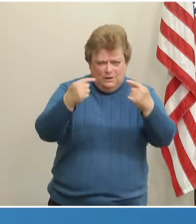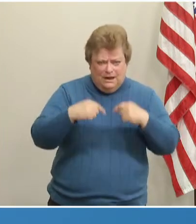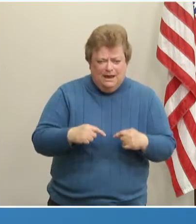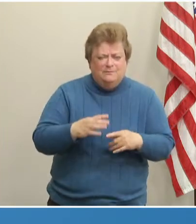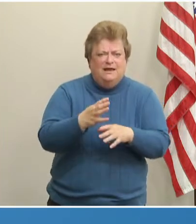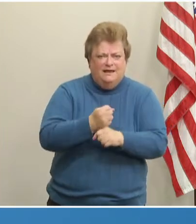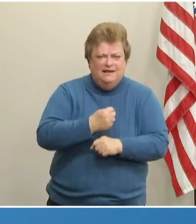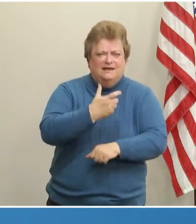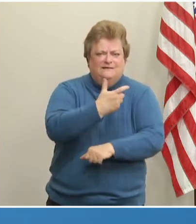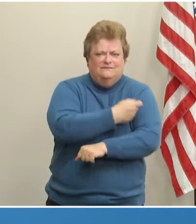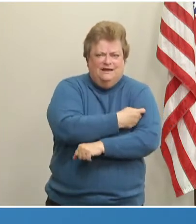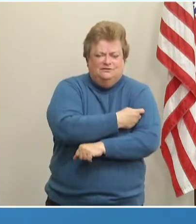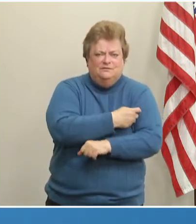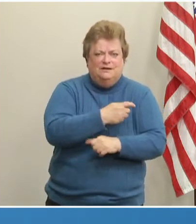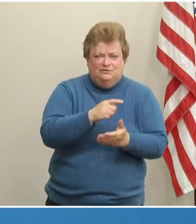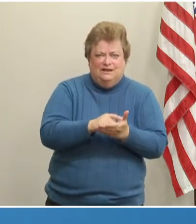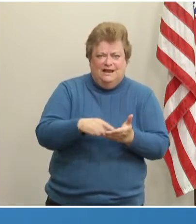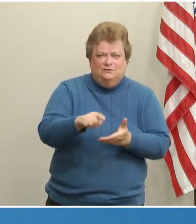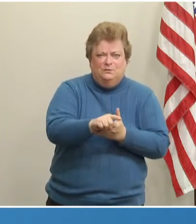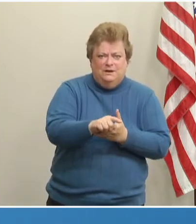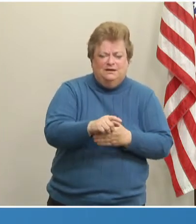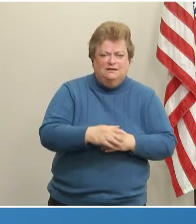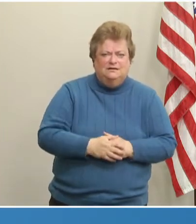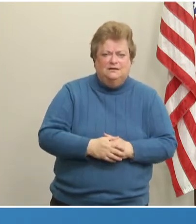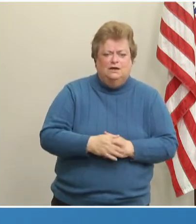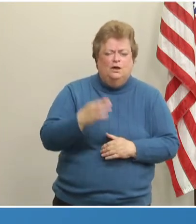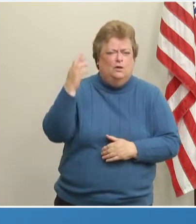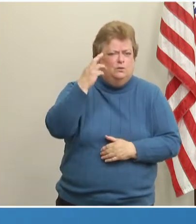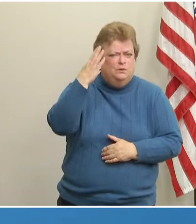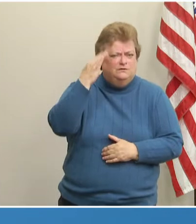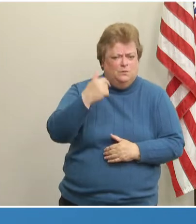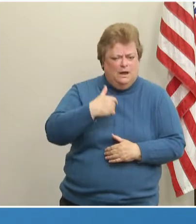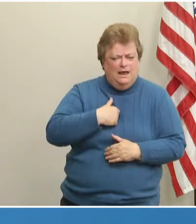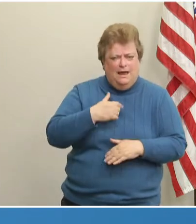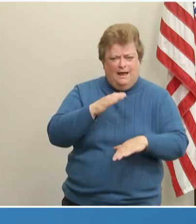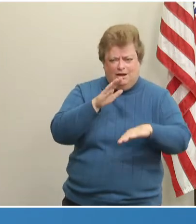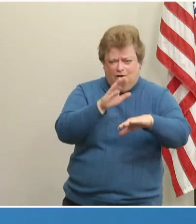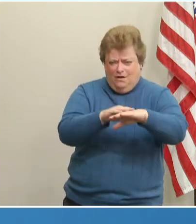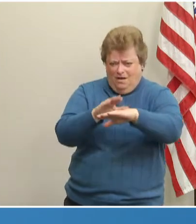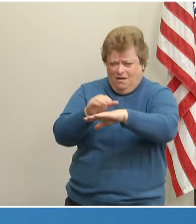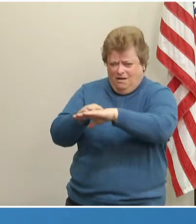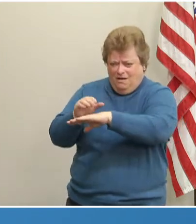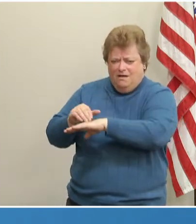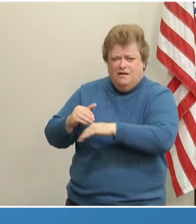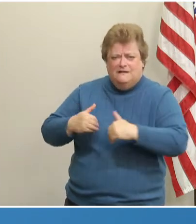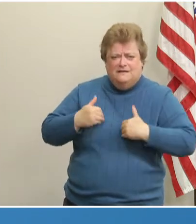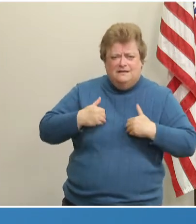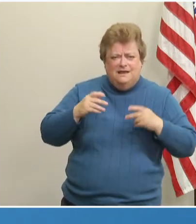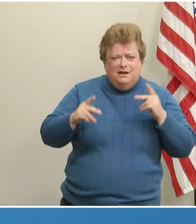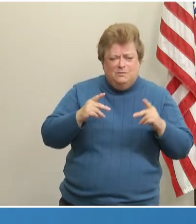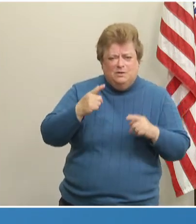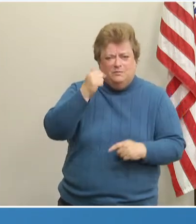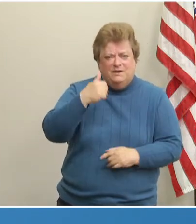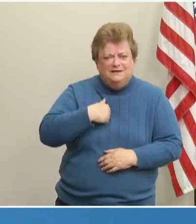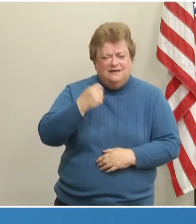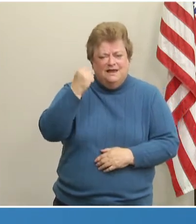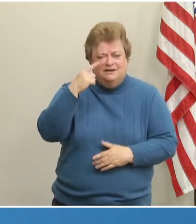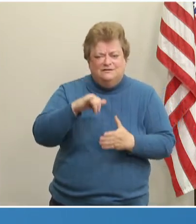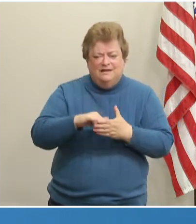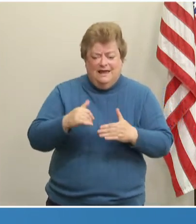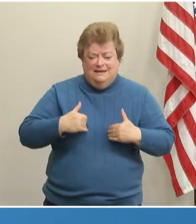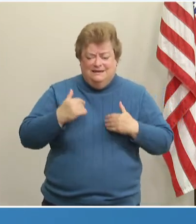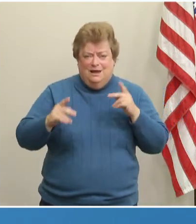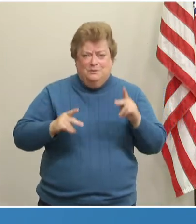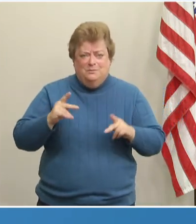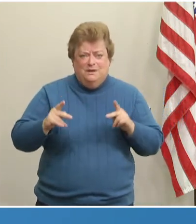get vaccinated on next week. The reason why I'm calling to our young people specifically is because I understand as a young person in